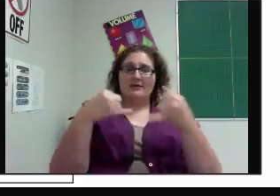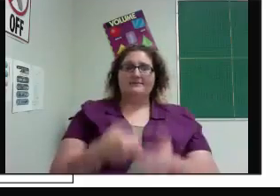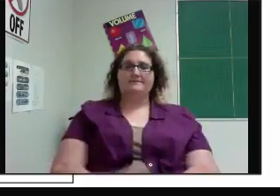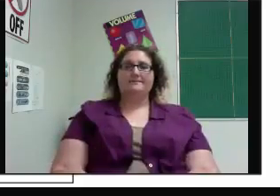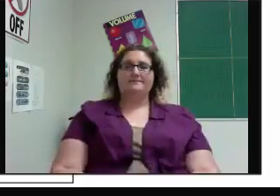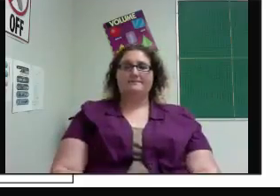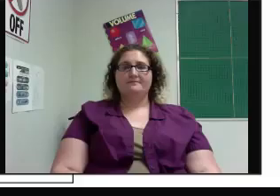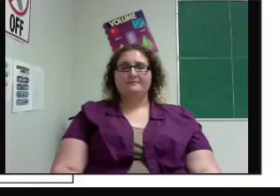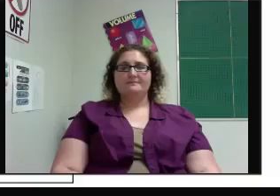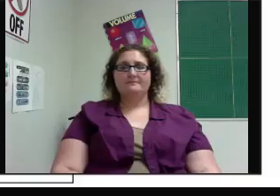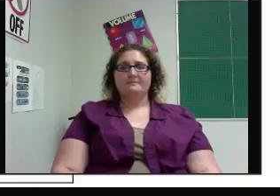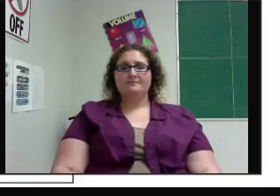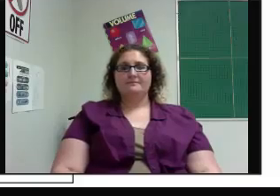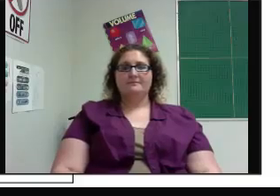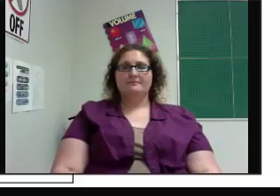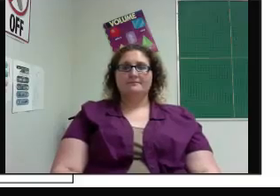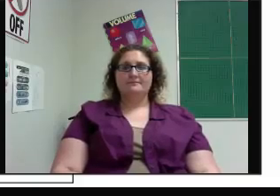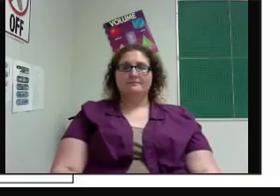line.